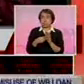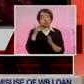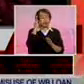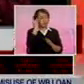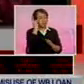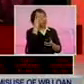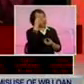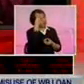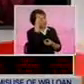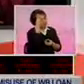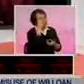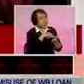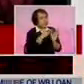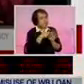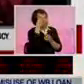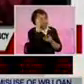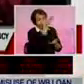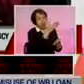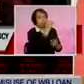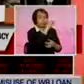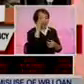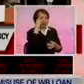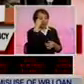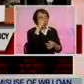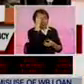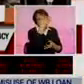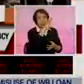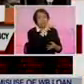information. Information and authorization.